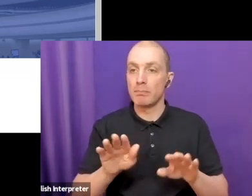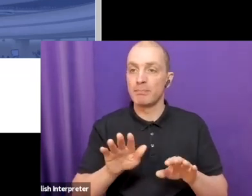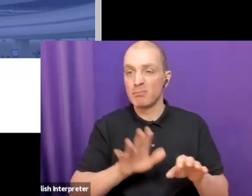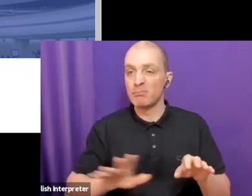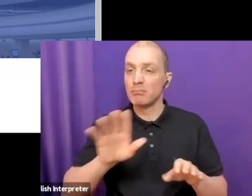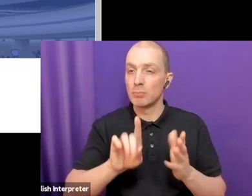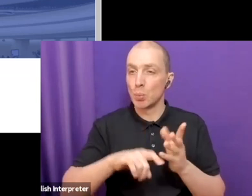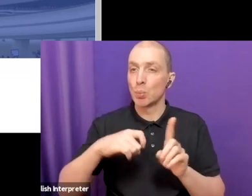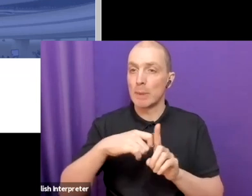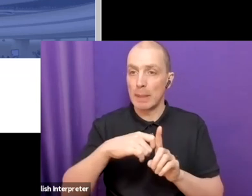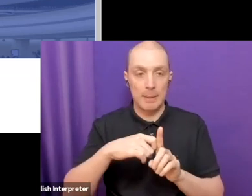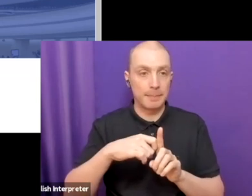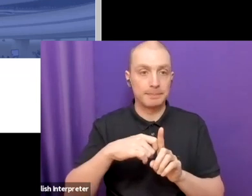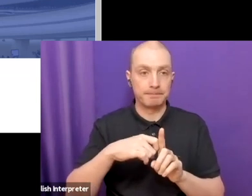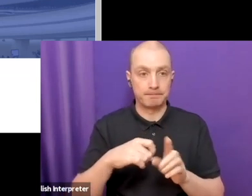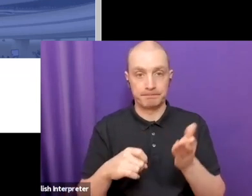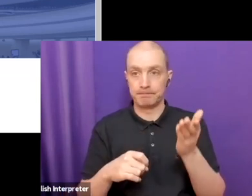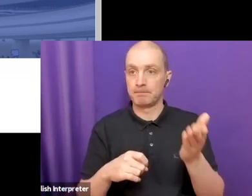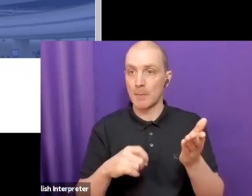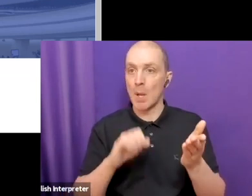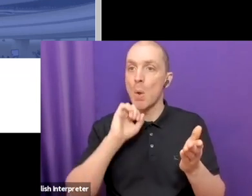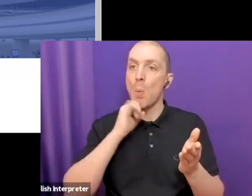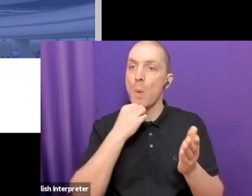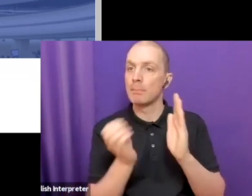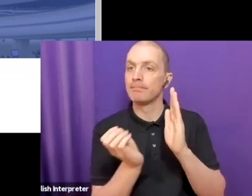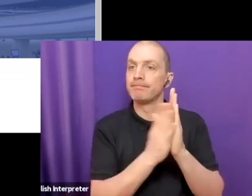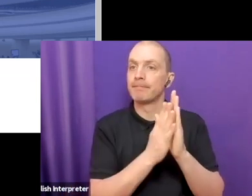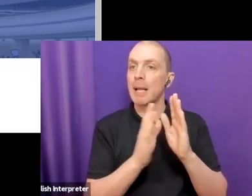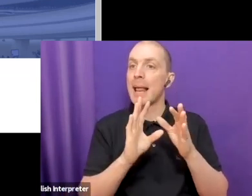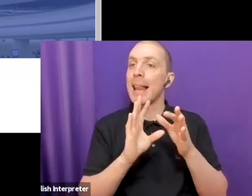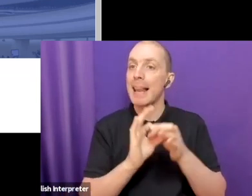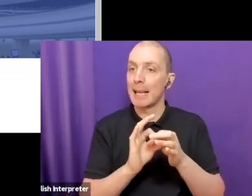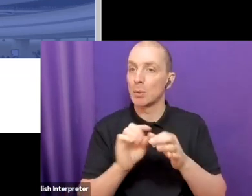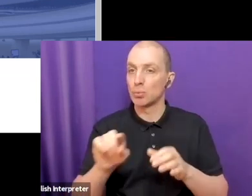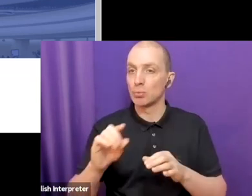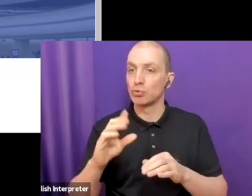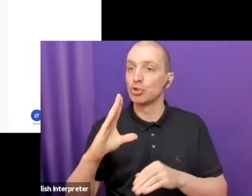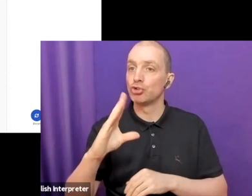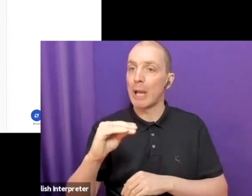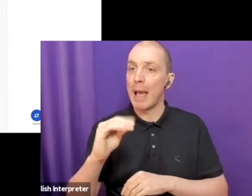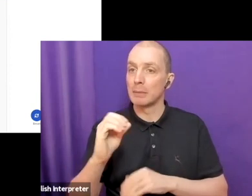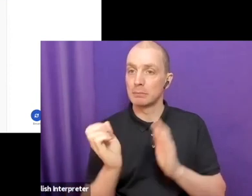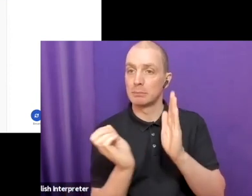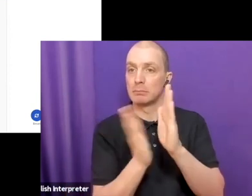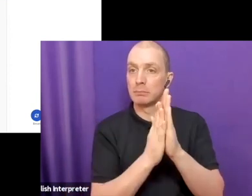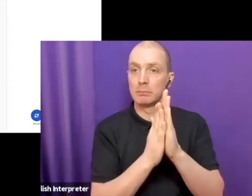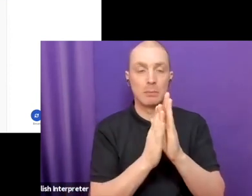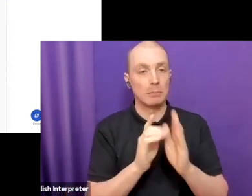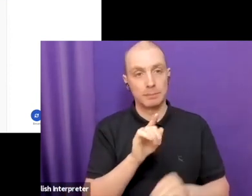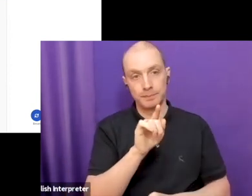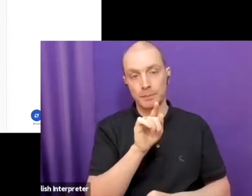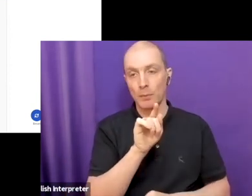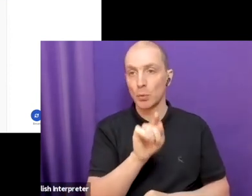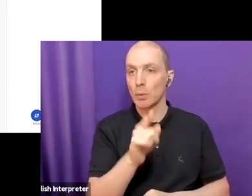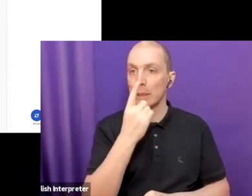you the database, the link. But this would be the homepage, and then you can go on the tab